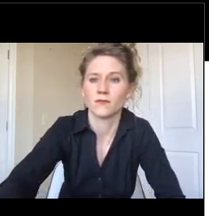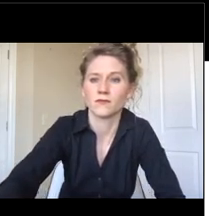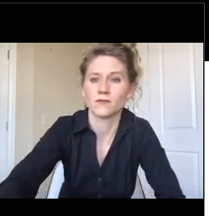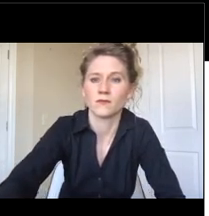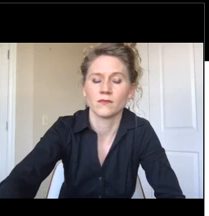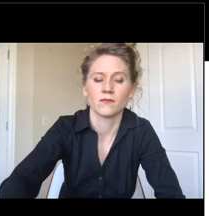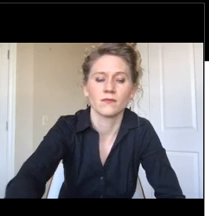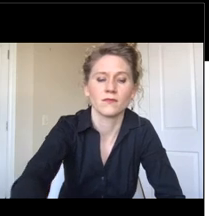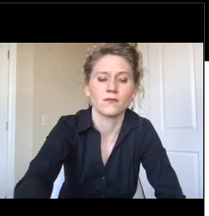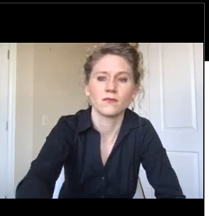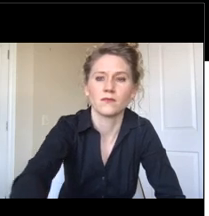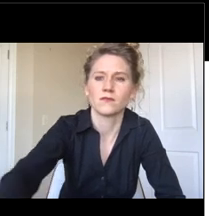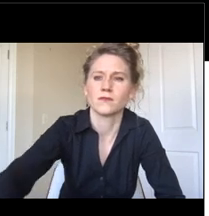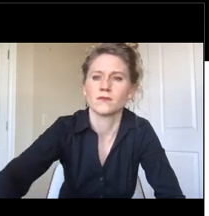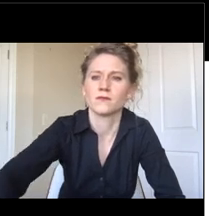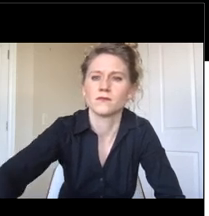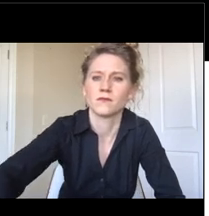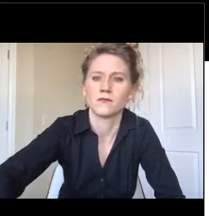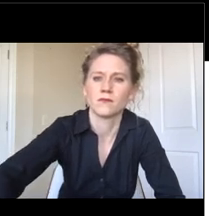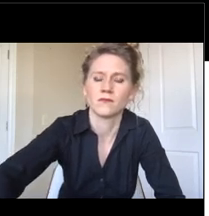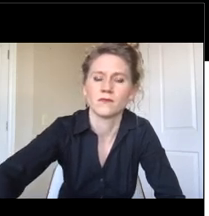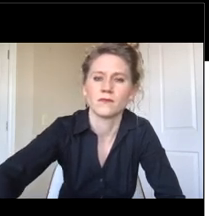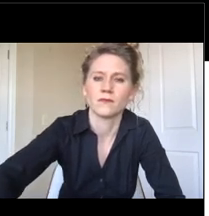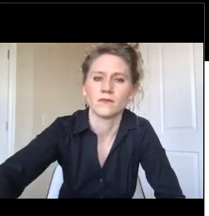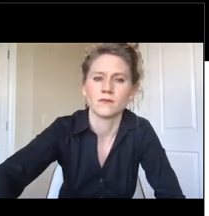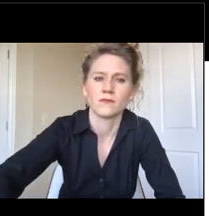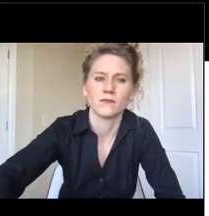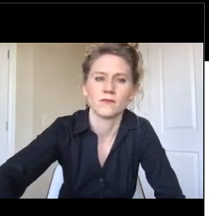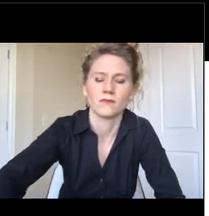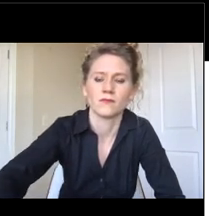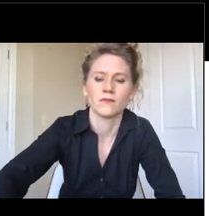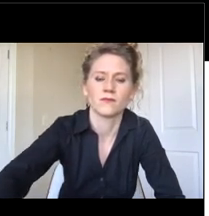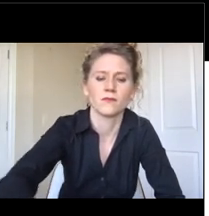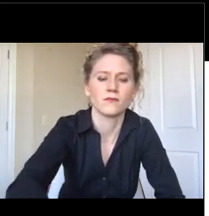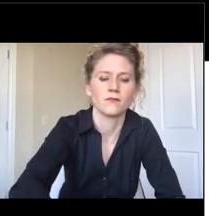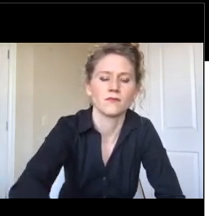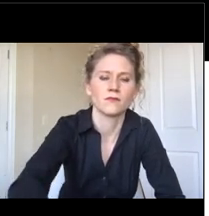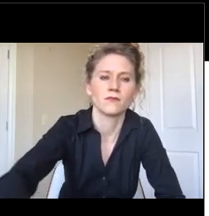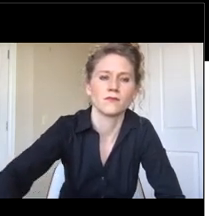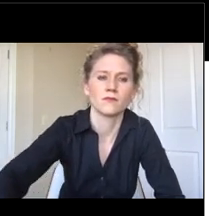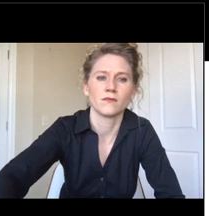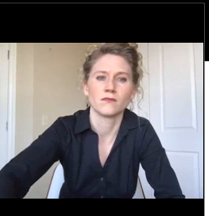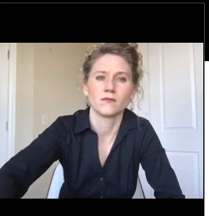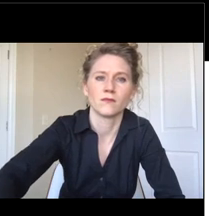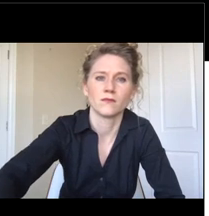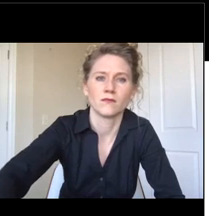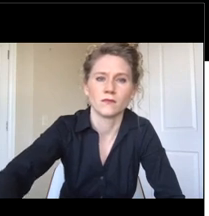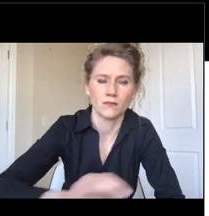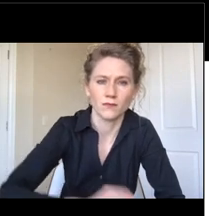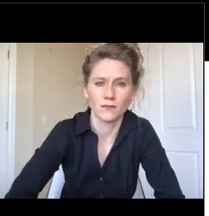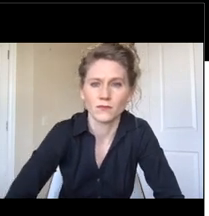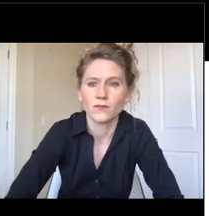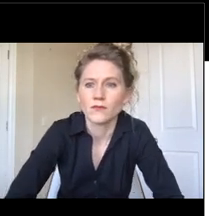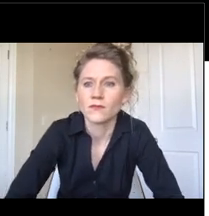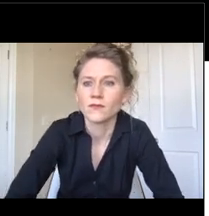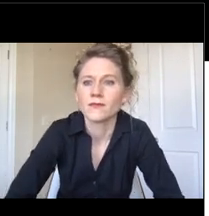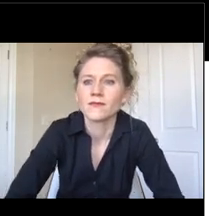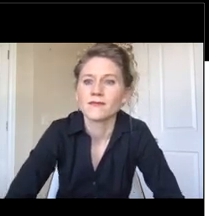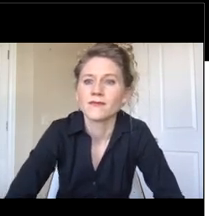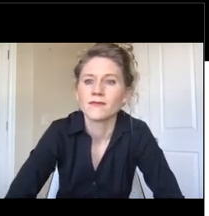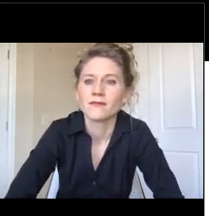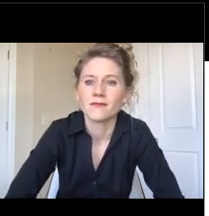results from a rubber cape seal. 10 to 15 years, we use that in residential, And just about four or five years ago, I put on our first